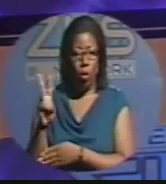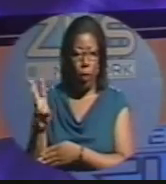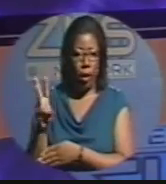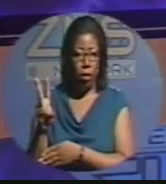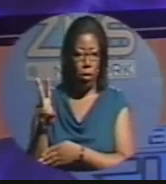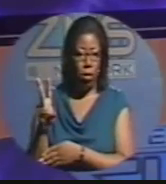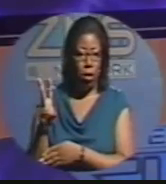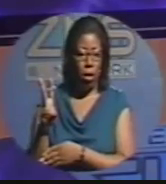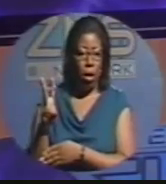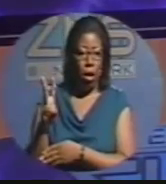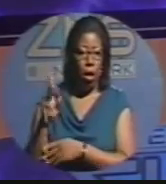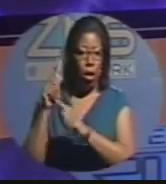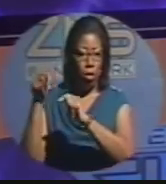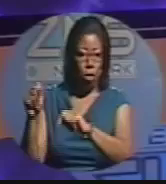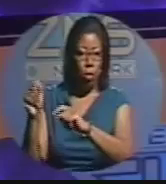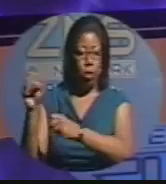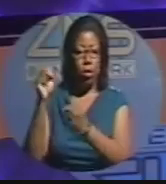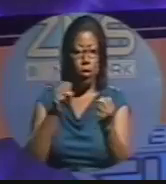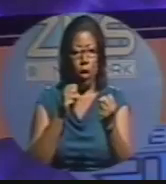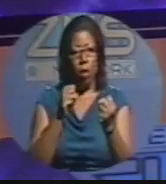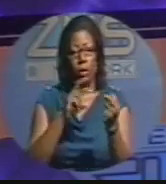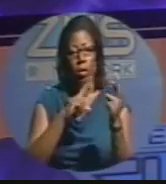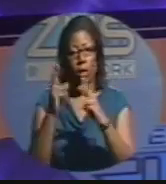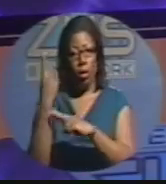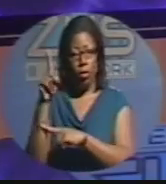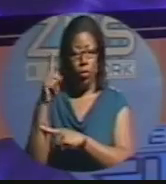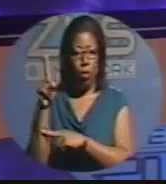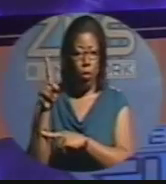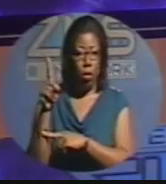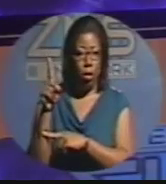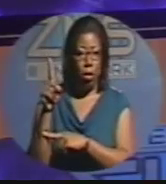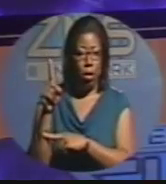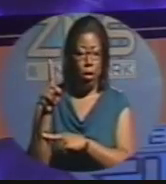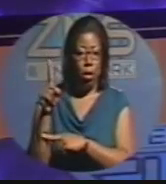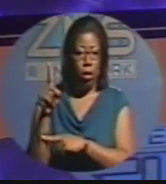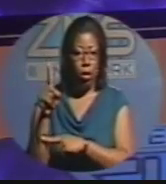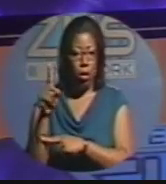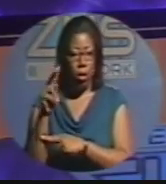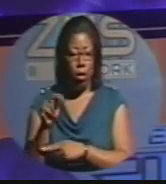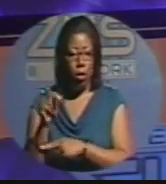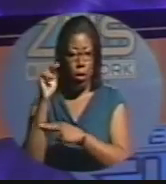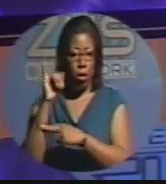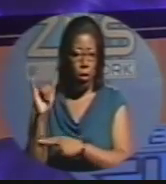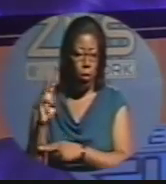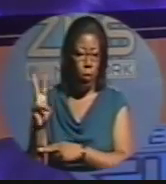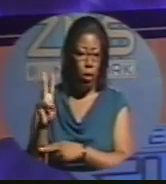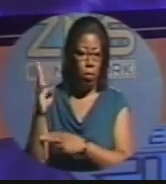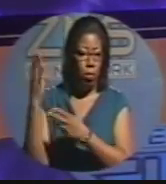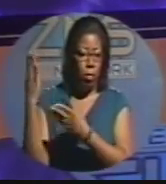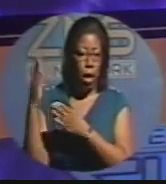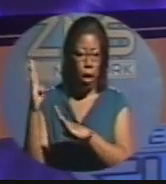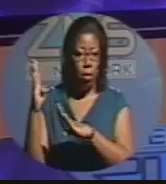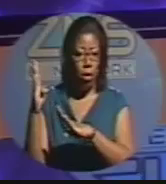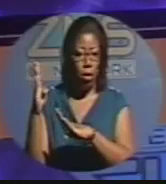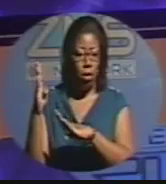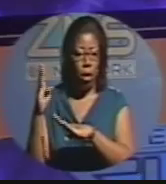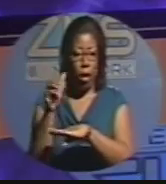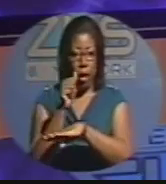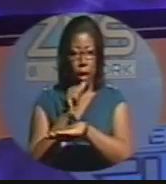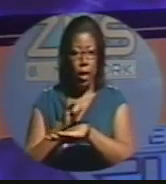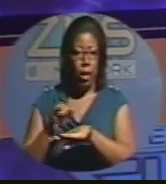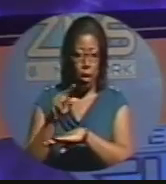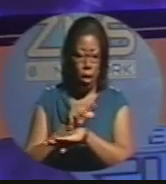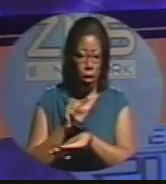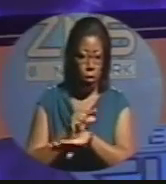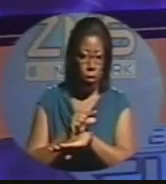a tropical storm warning is in effect for the southeast Bahamas. That is the islands of Inagua, Mayaguana, Long Key, Ragged Island,